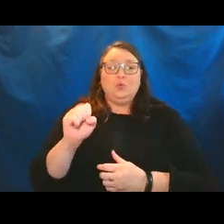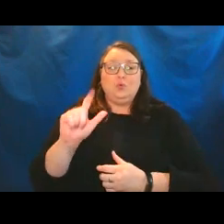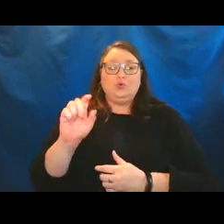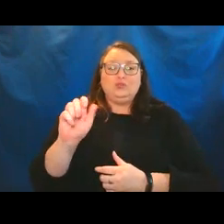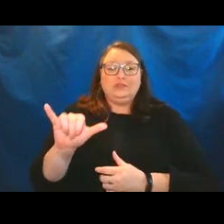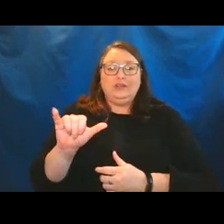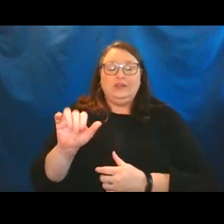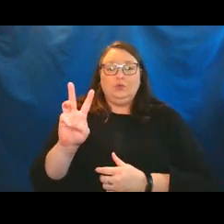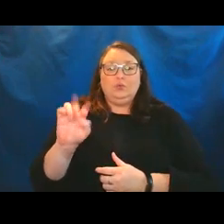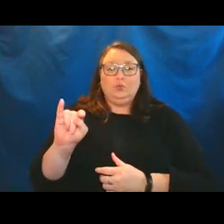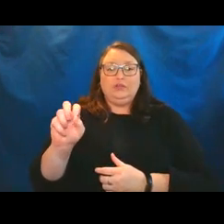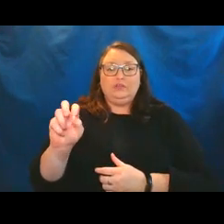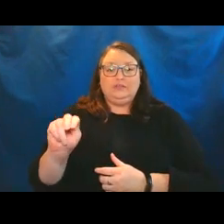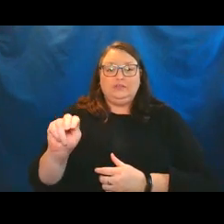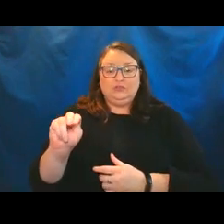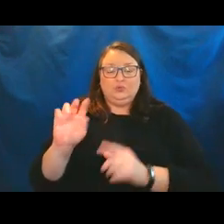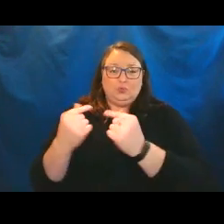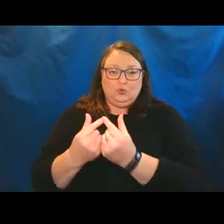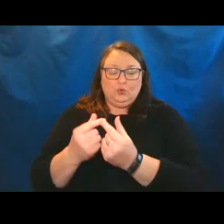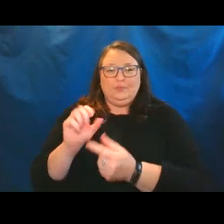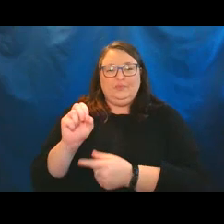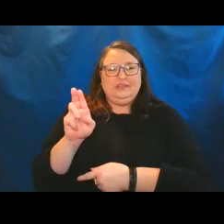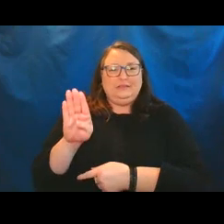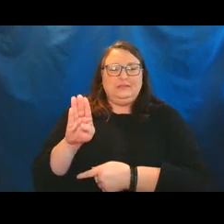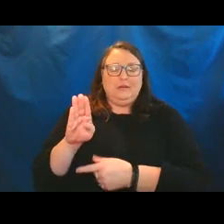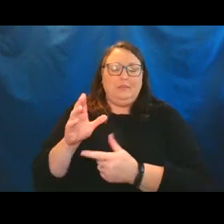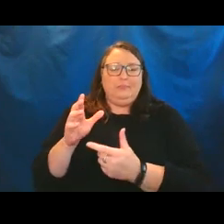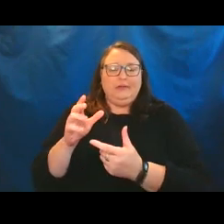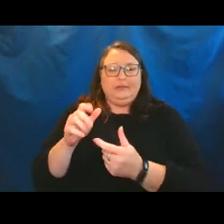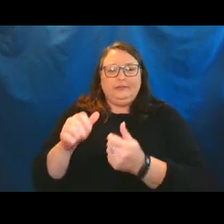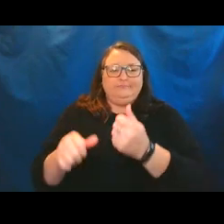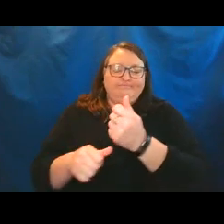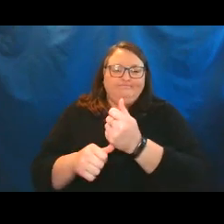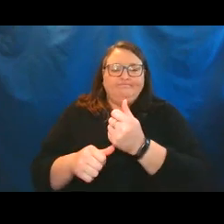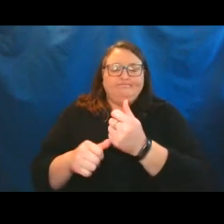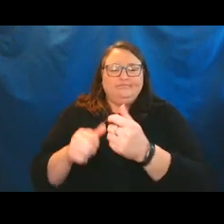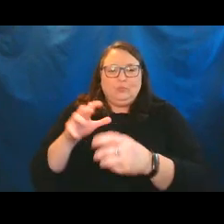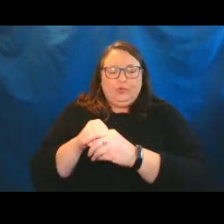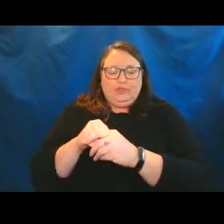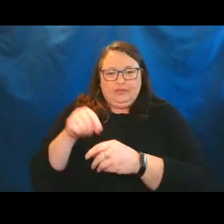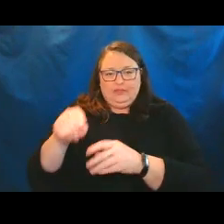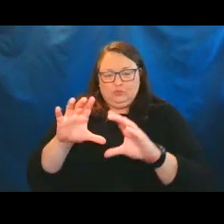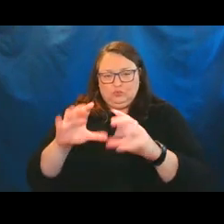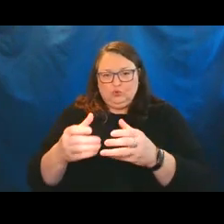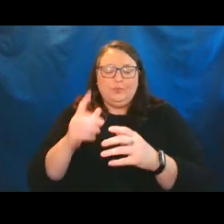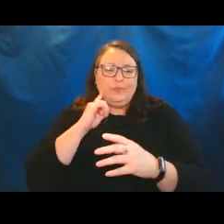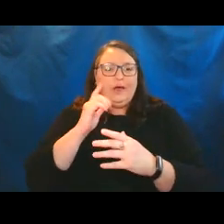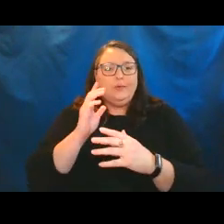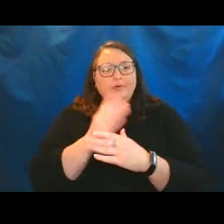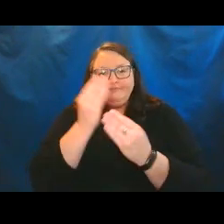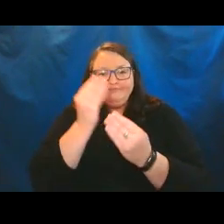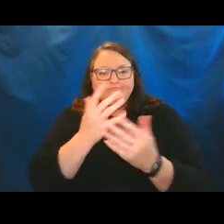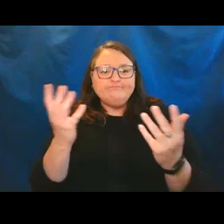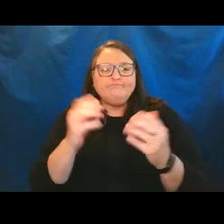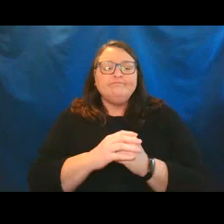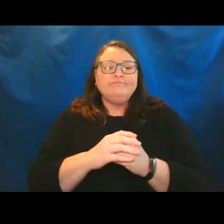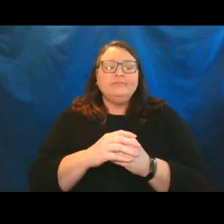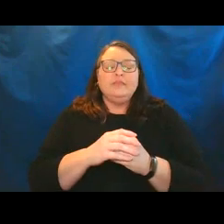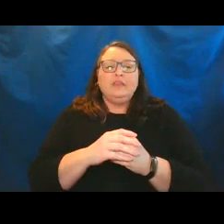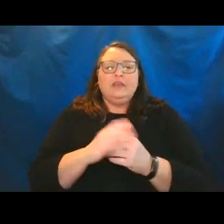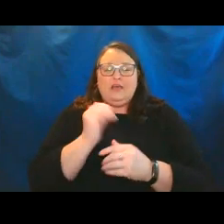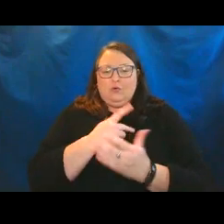sub-awardee to Protectores de Cuencas on this project. And I will share a little bit about it with you, titled Climate